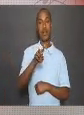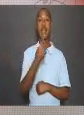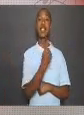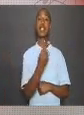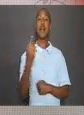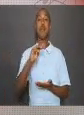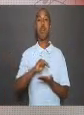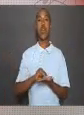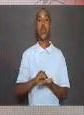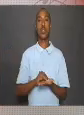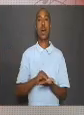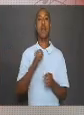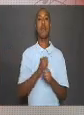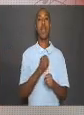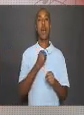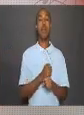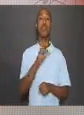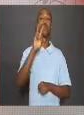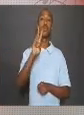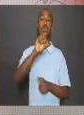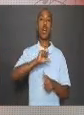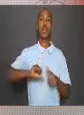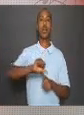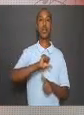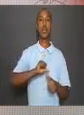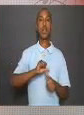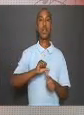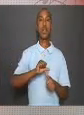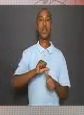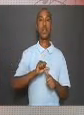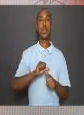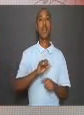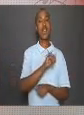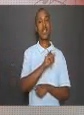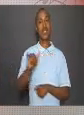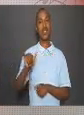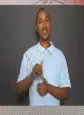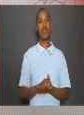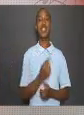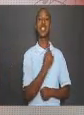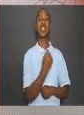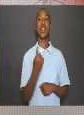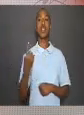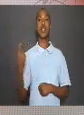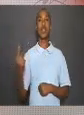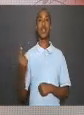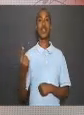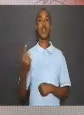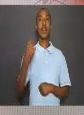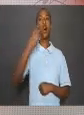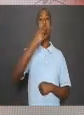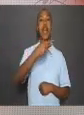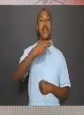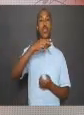Some molecules are made up of two atoms that are identical, such as